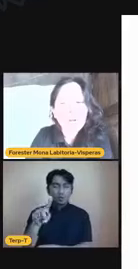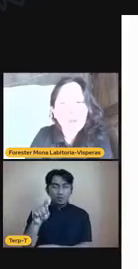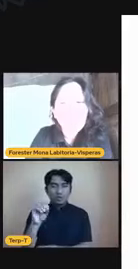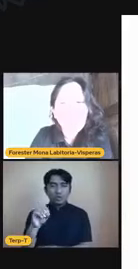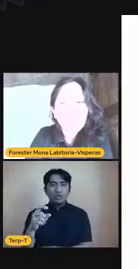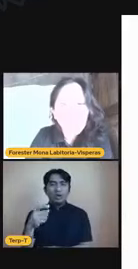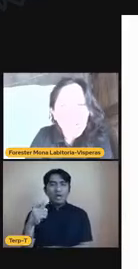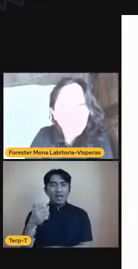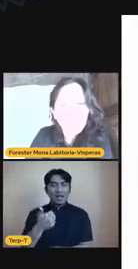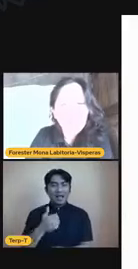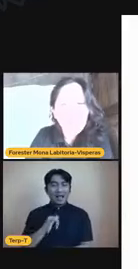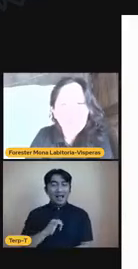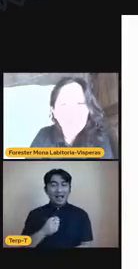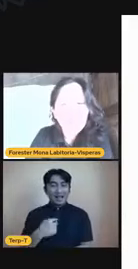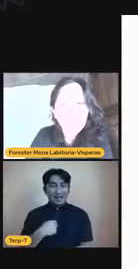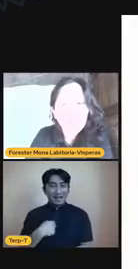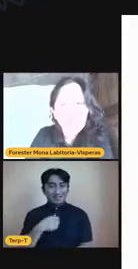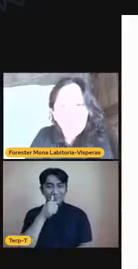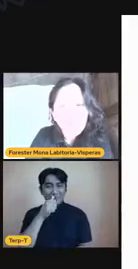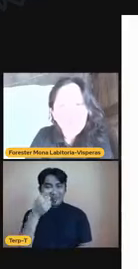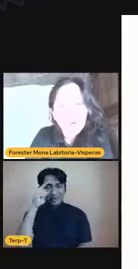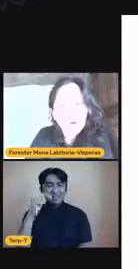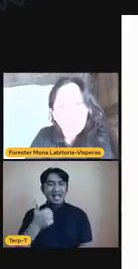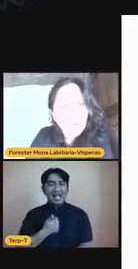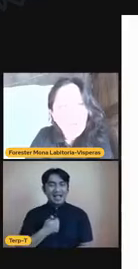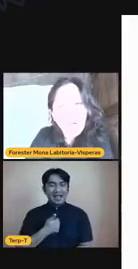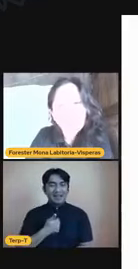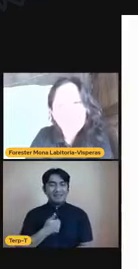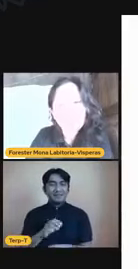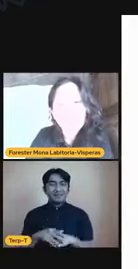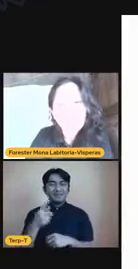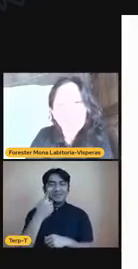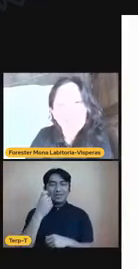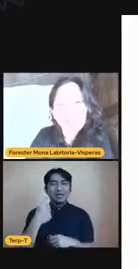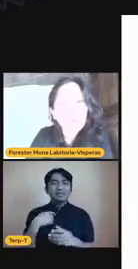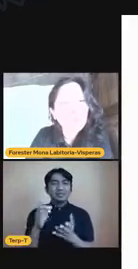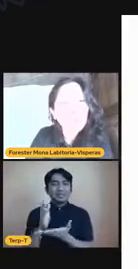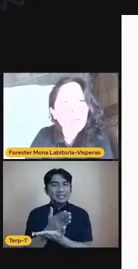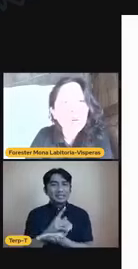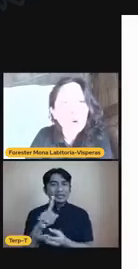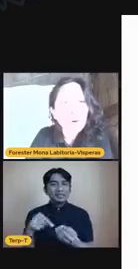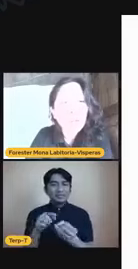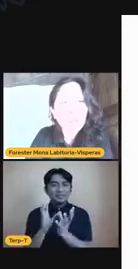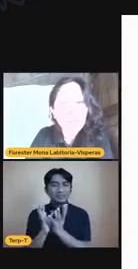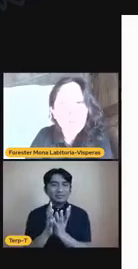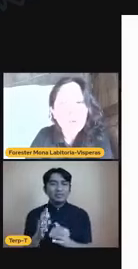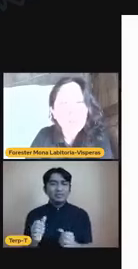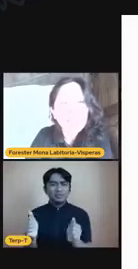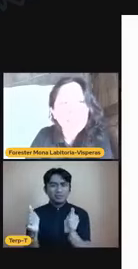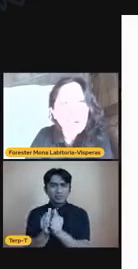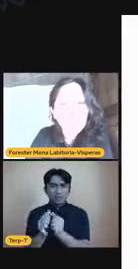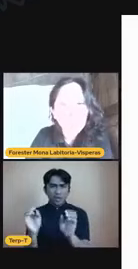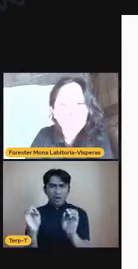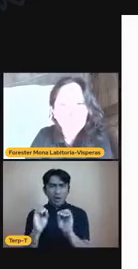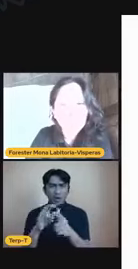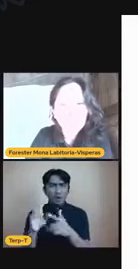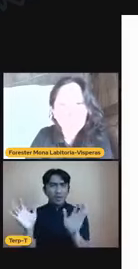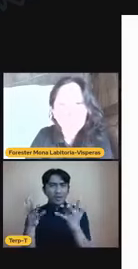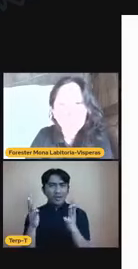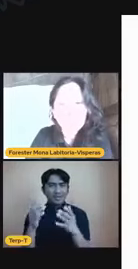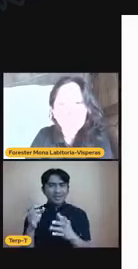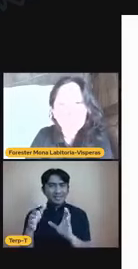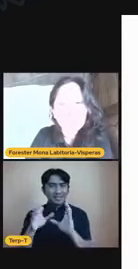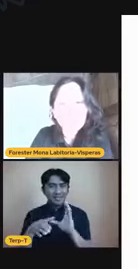are. We have a shared humanity. With or without disability, we are all primarily